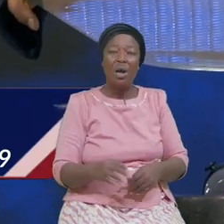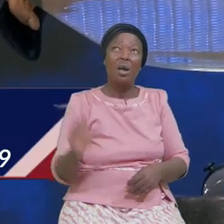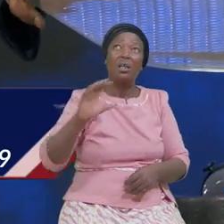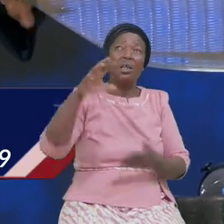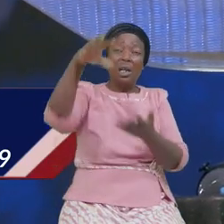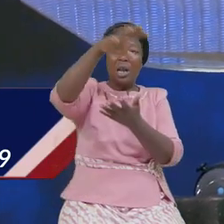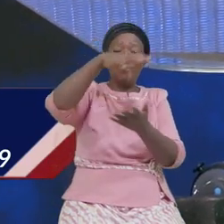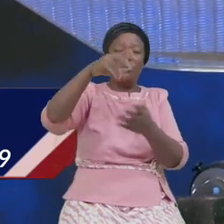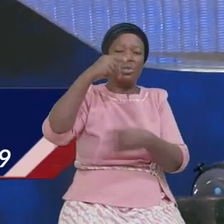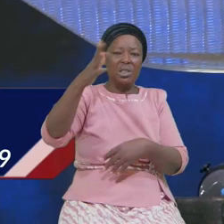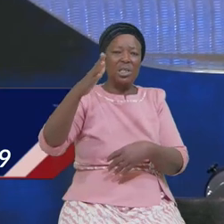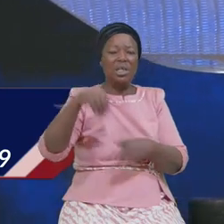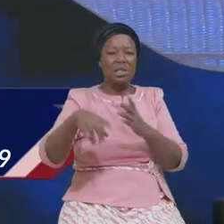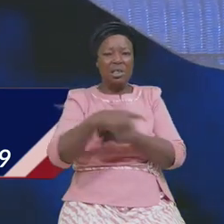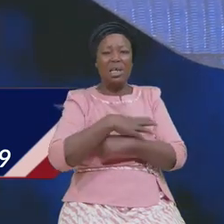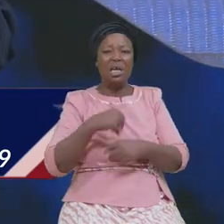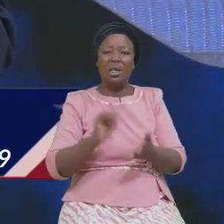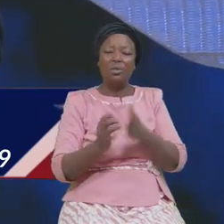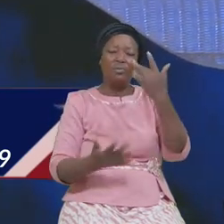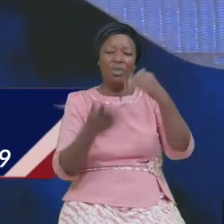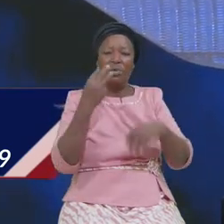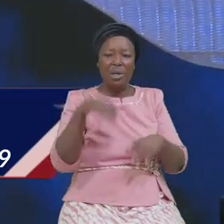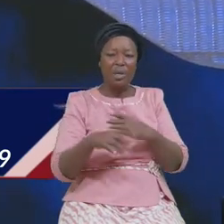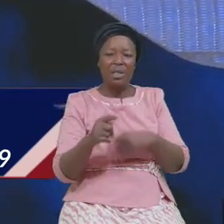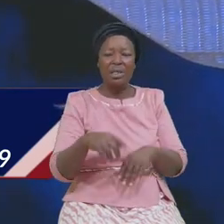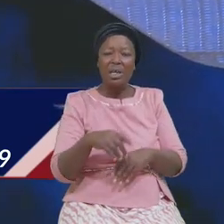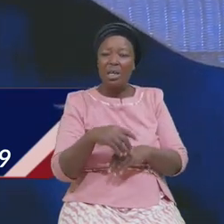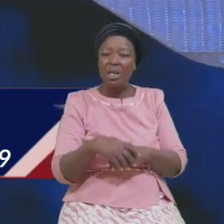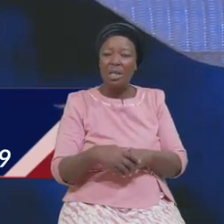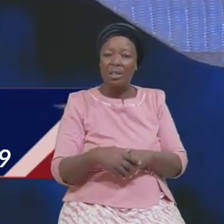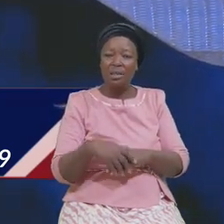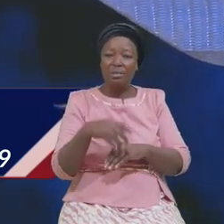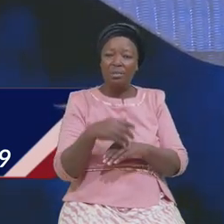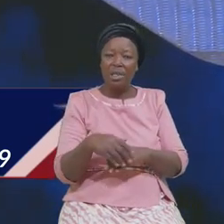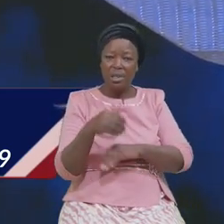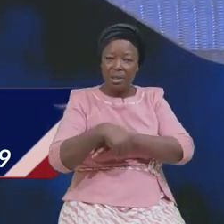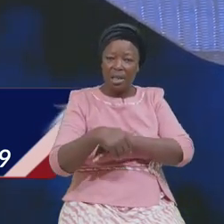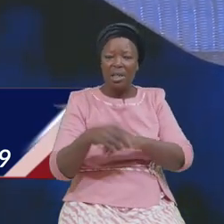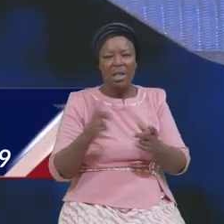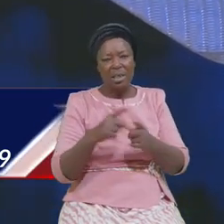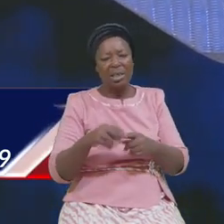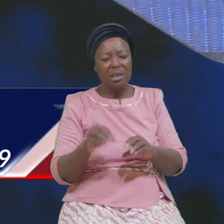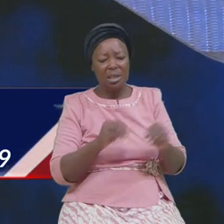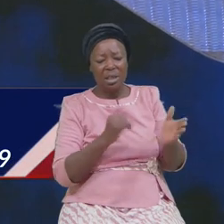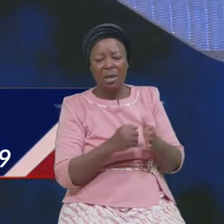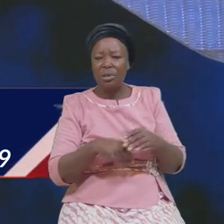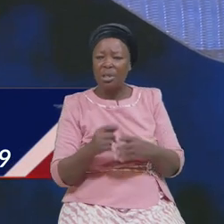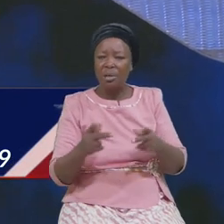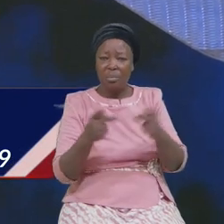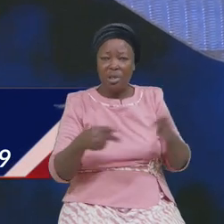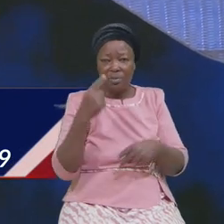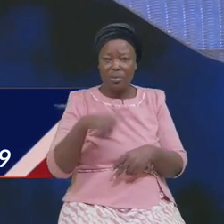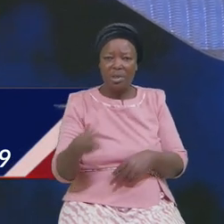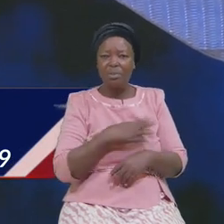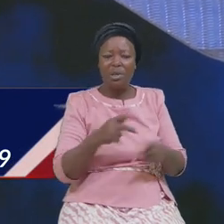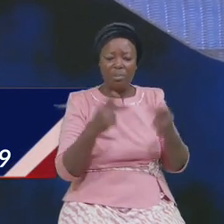was there by night. And the word tells us, it to search out a place for them. A place of